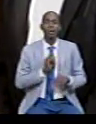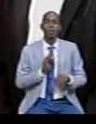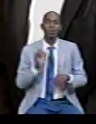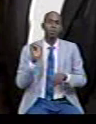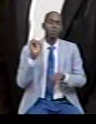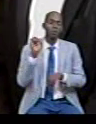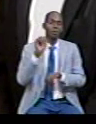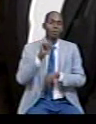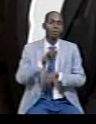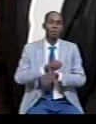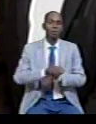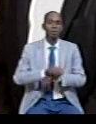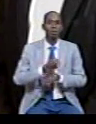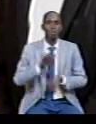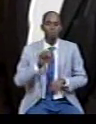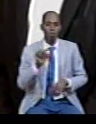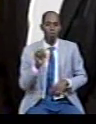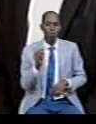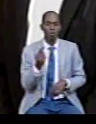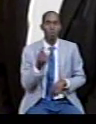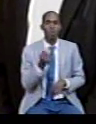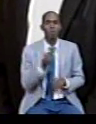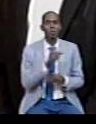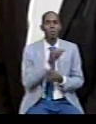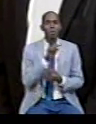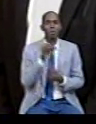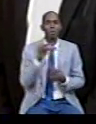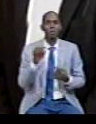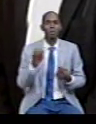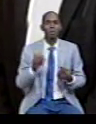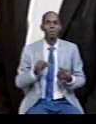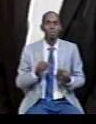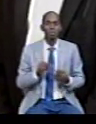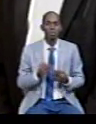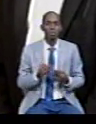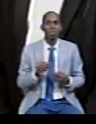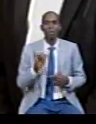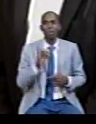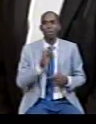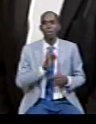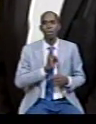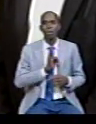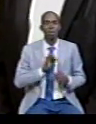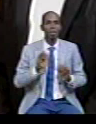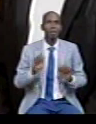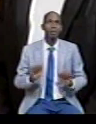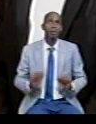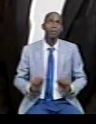Only when